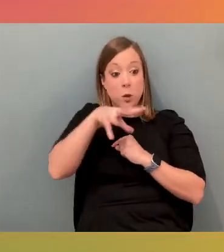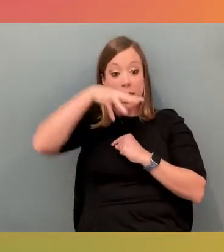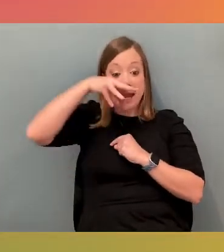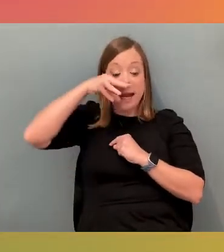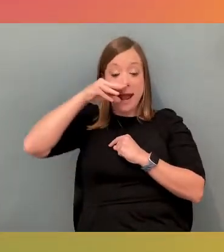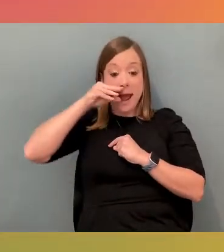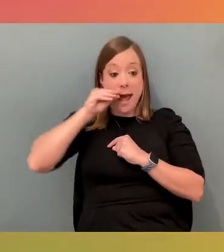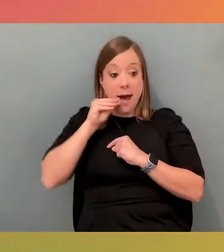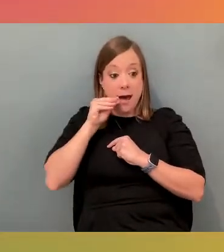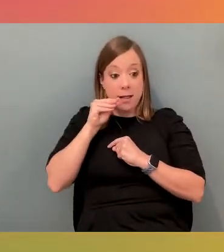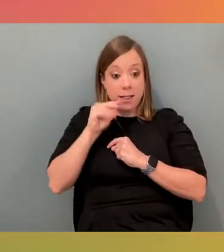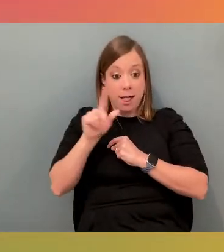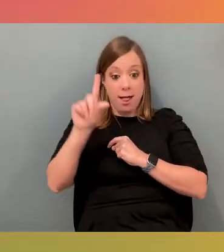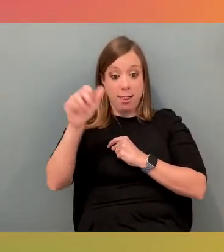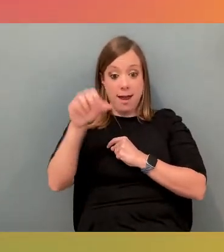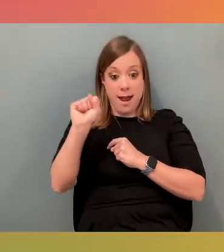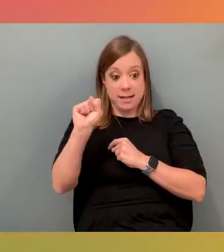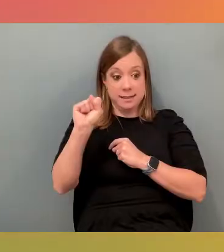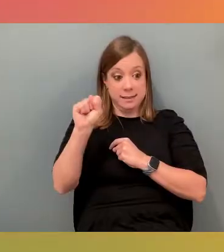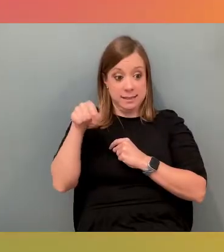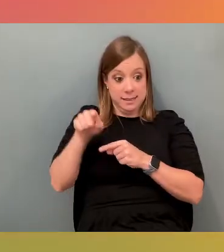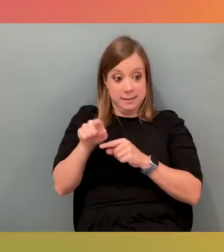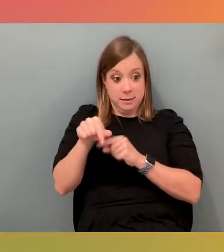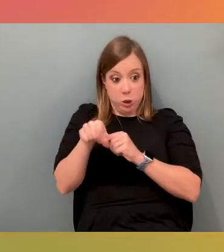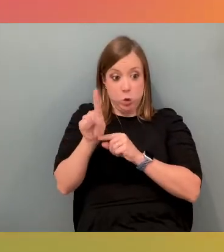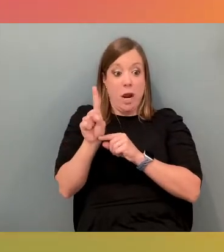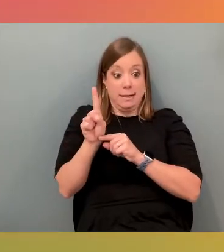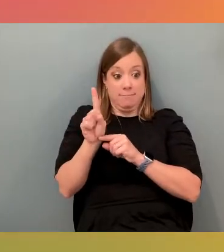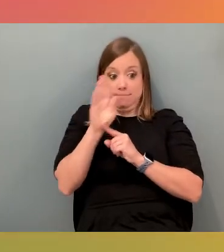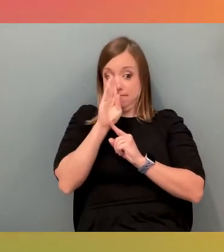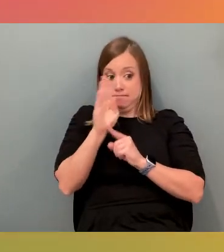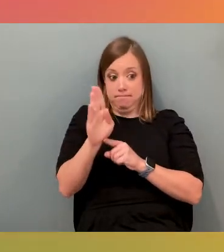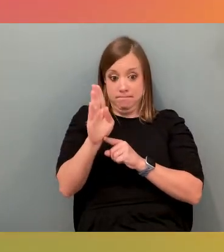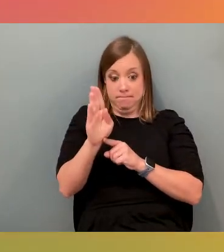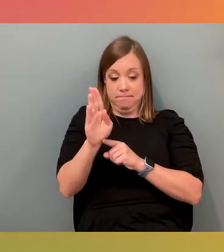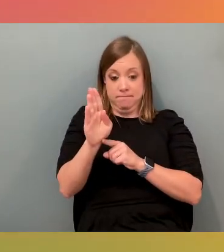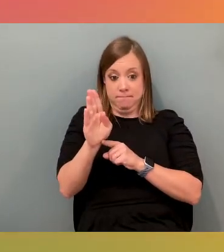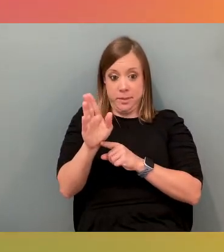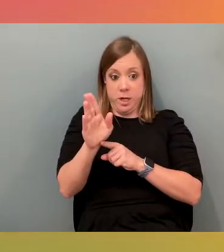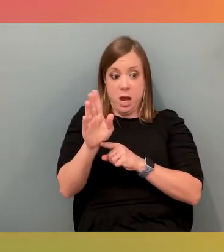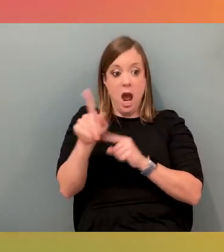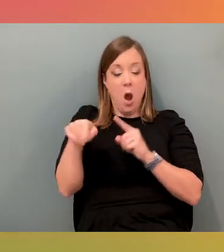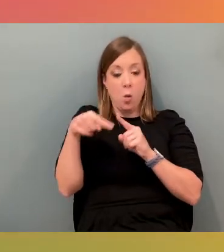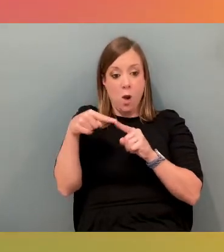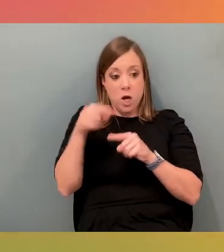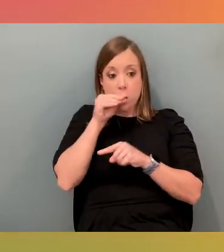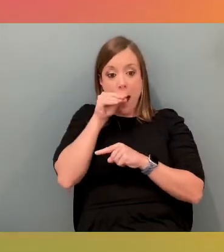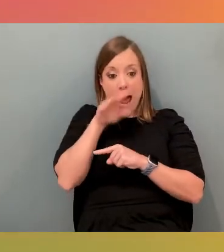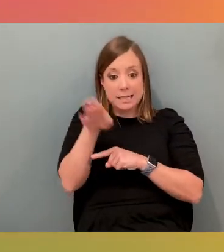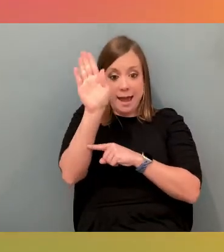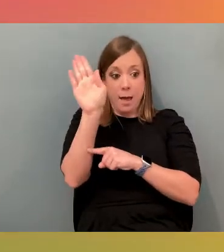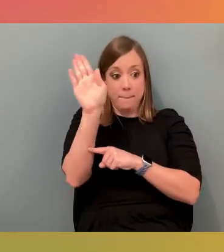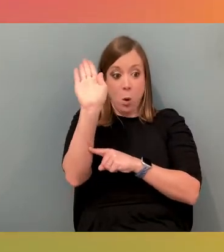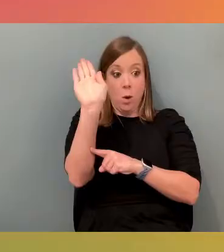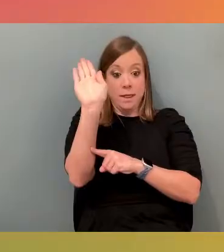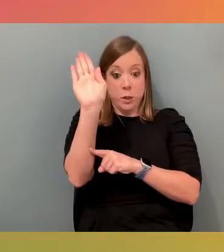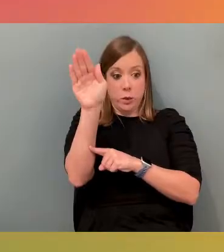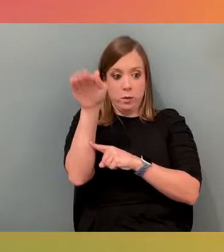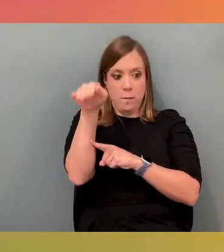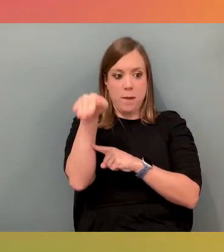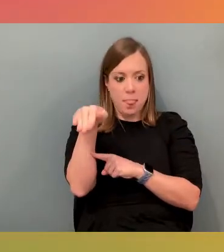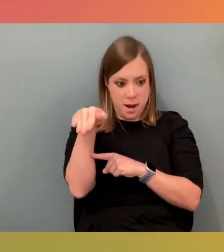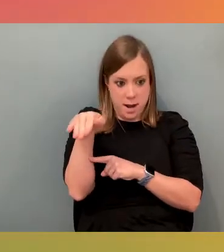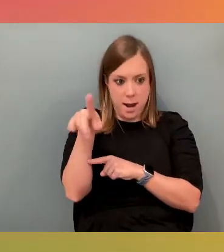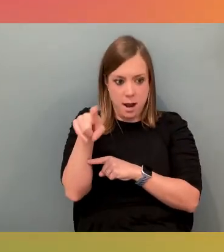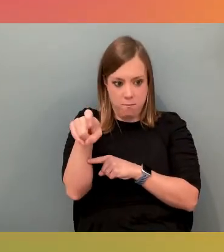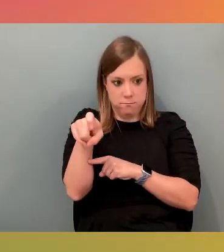can, reaching the heel to the sky. And as you exhale, point the toes, bend the knee. Again, inhale,